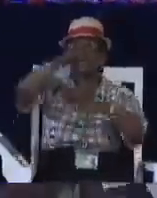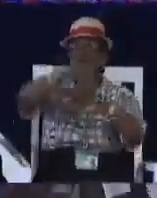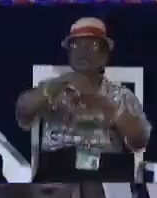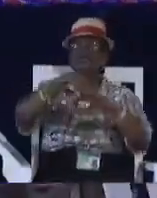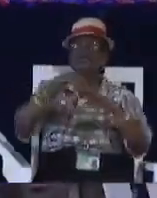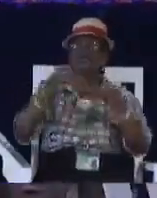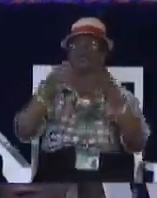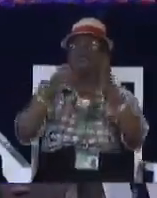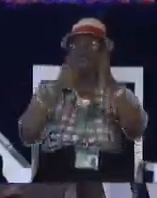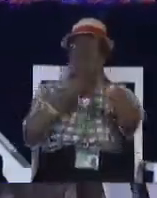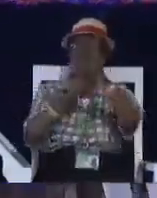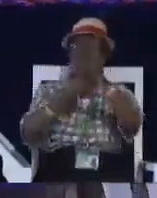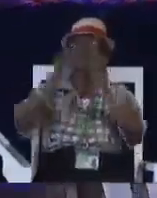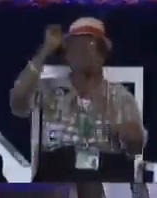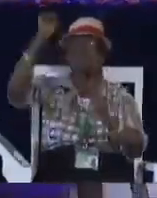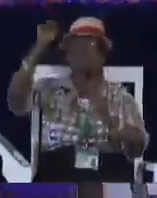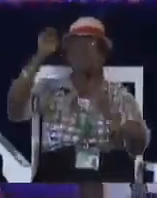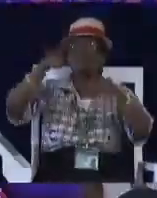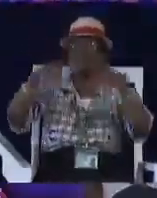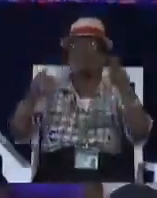give him glory, give him honor,